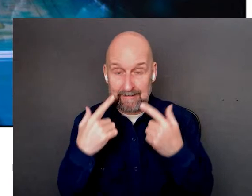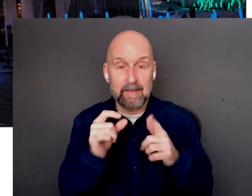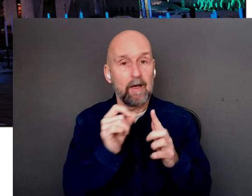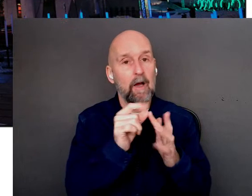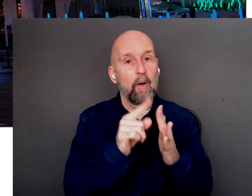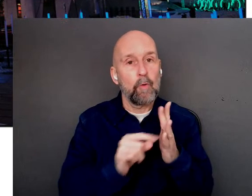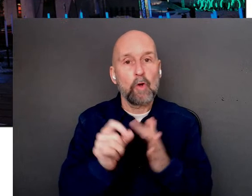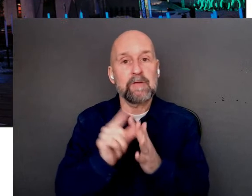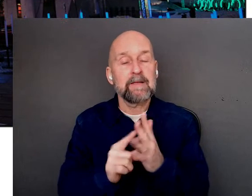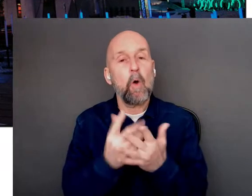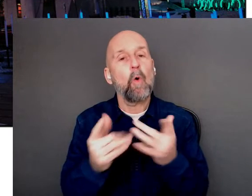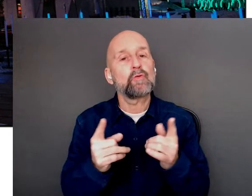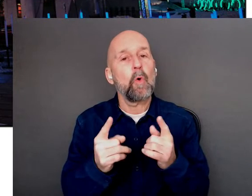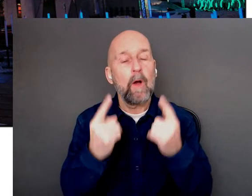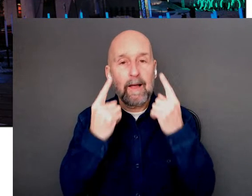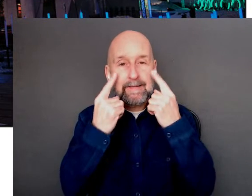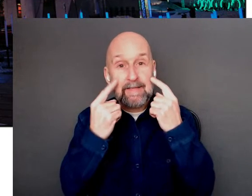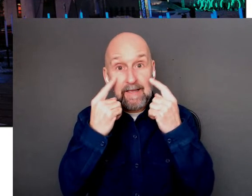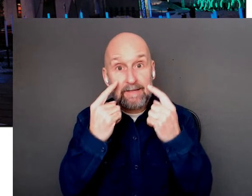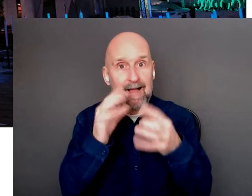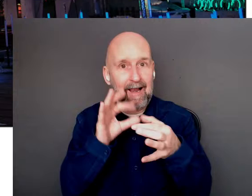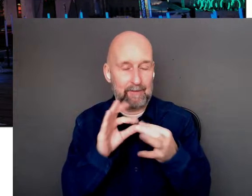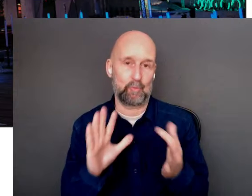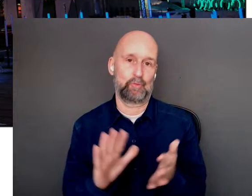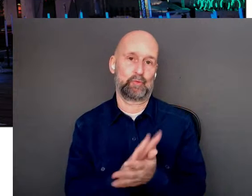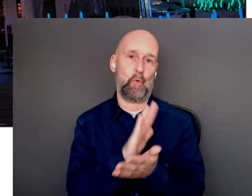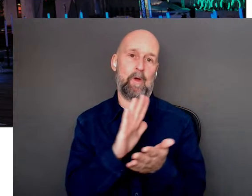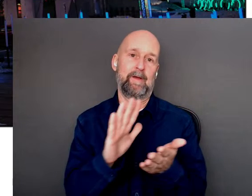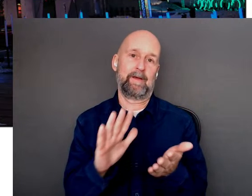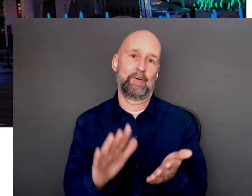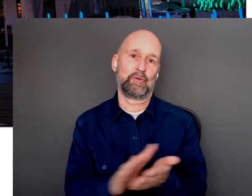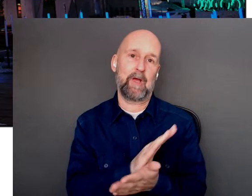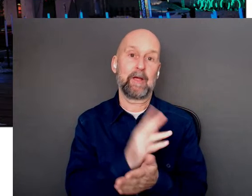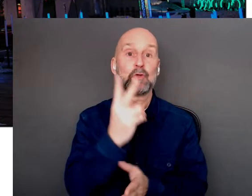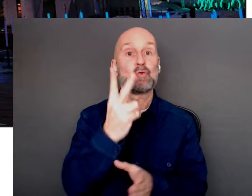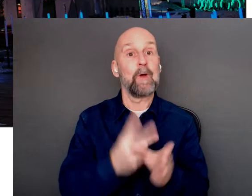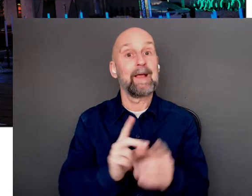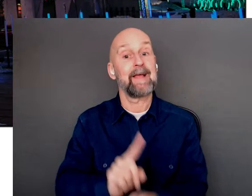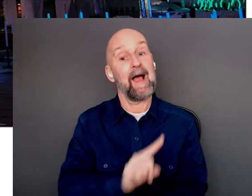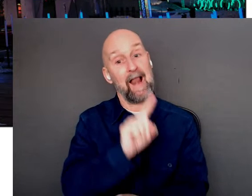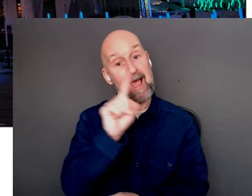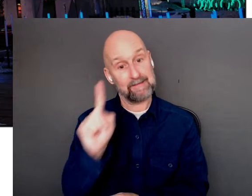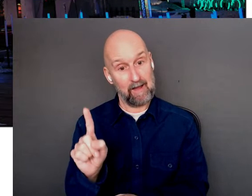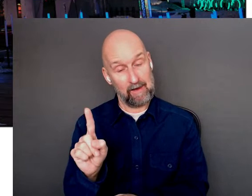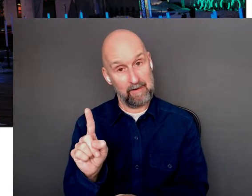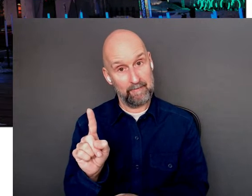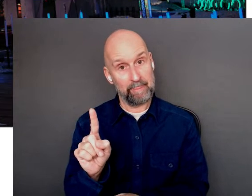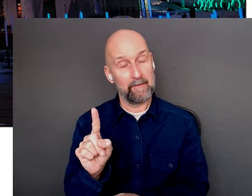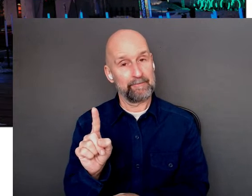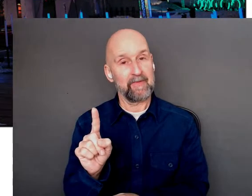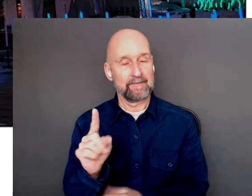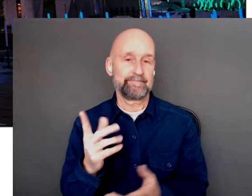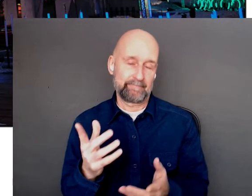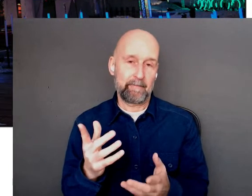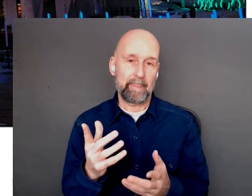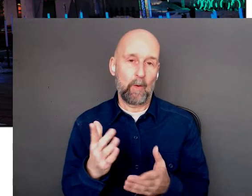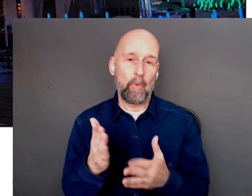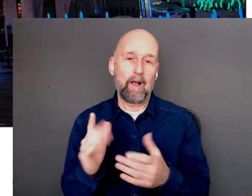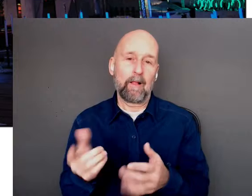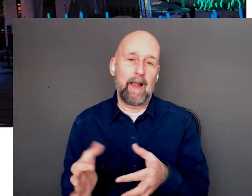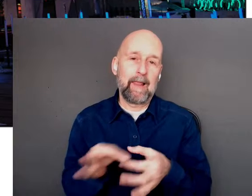sometimes. A couple of years later, we got back to, well, one of the